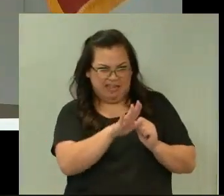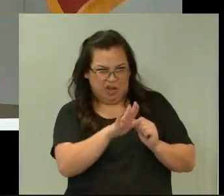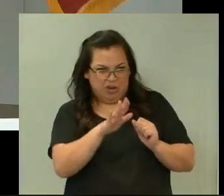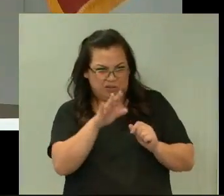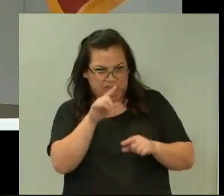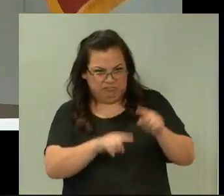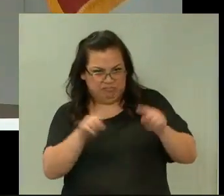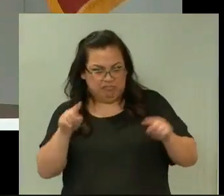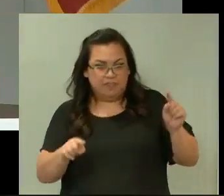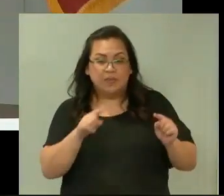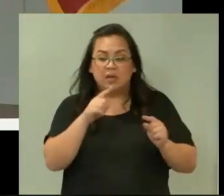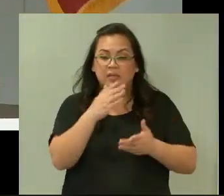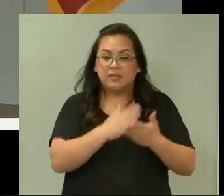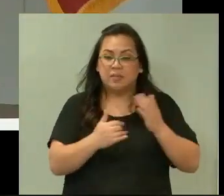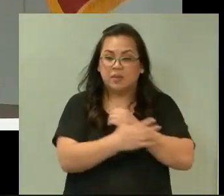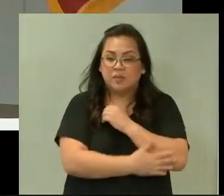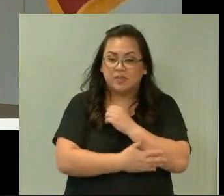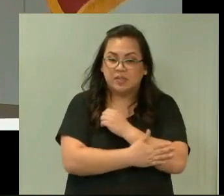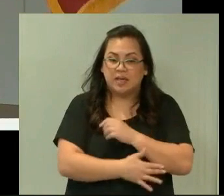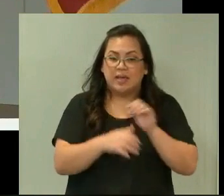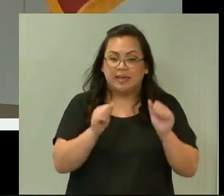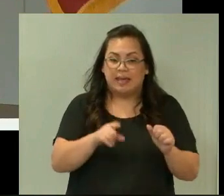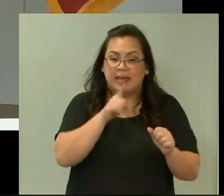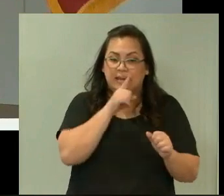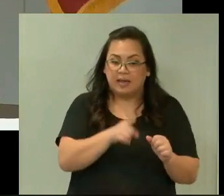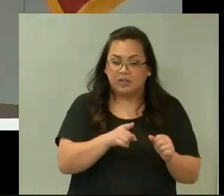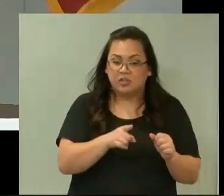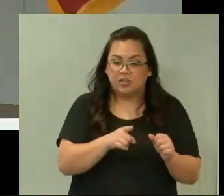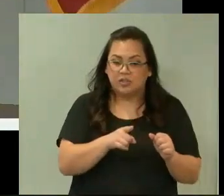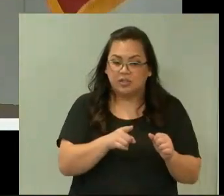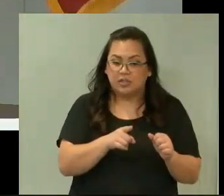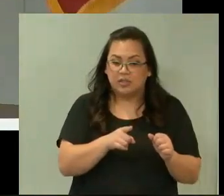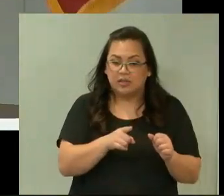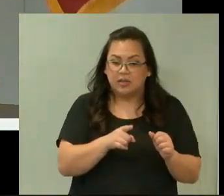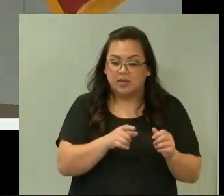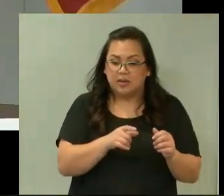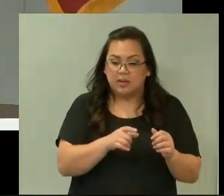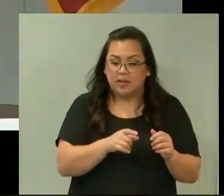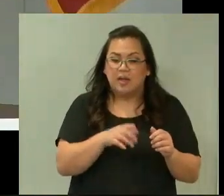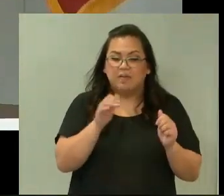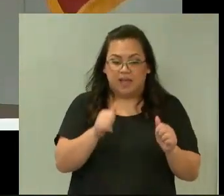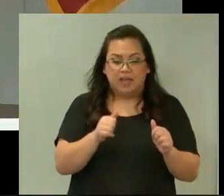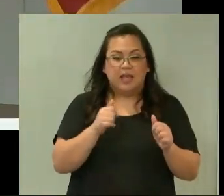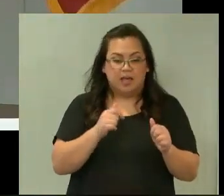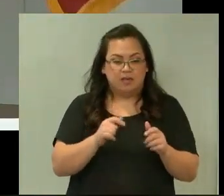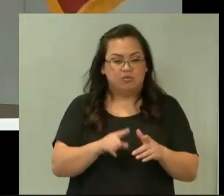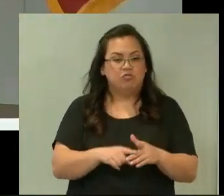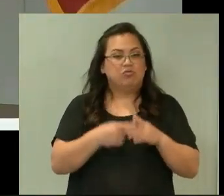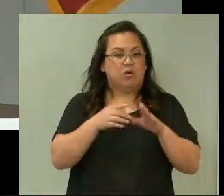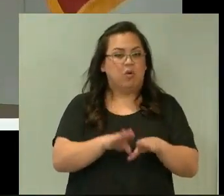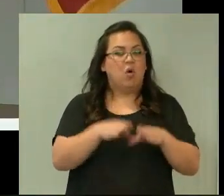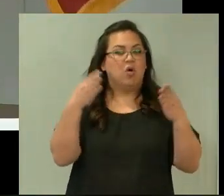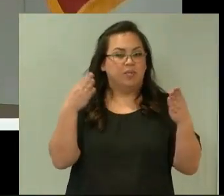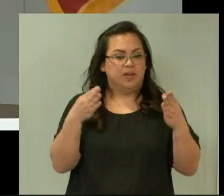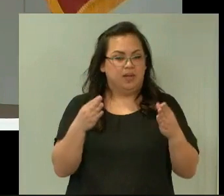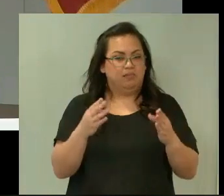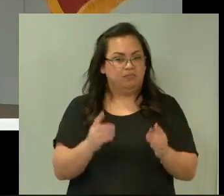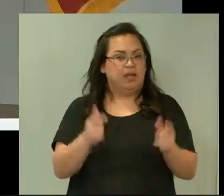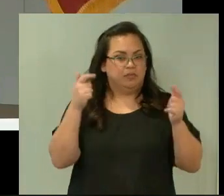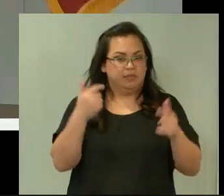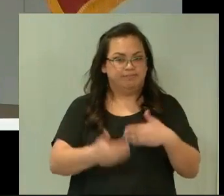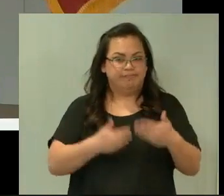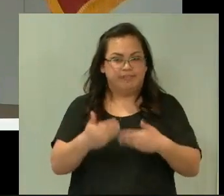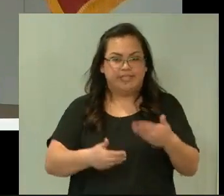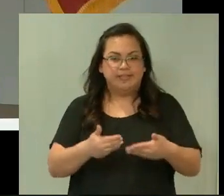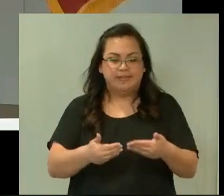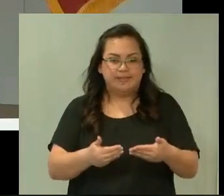so that those counties can actually move in reopening schools in a faster fashion. So